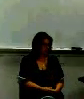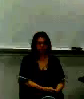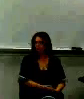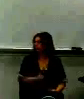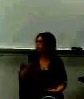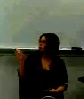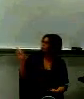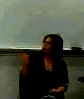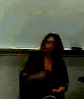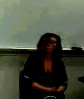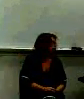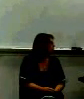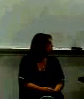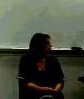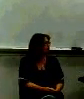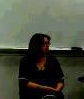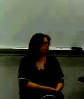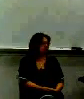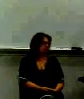reduced